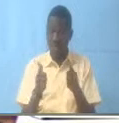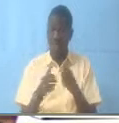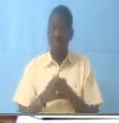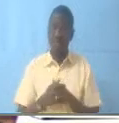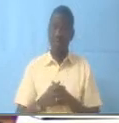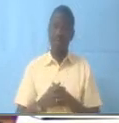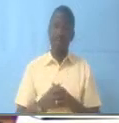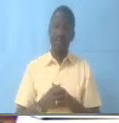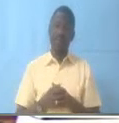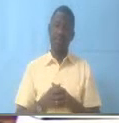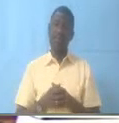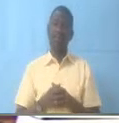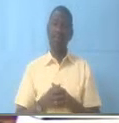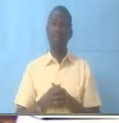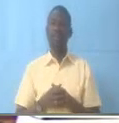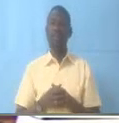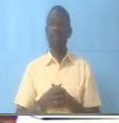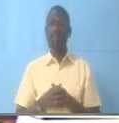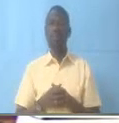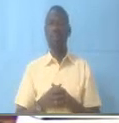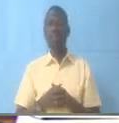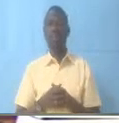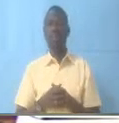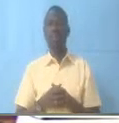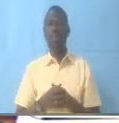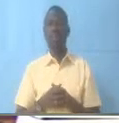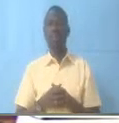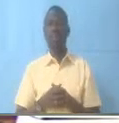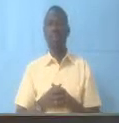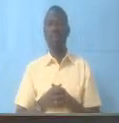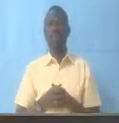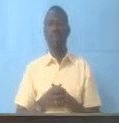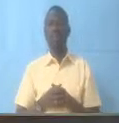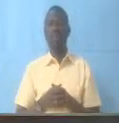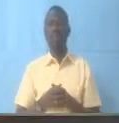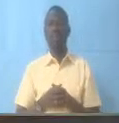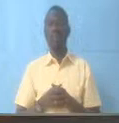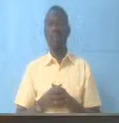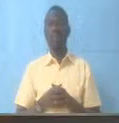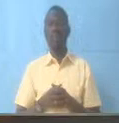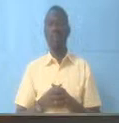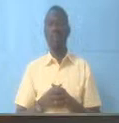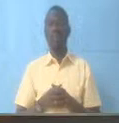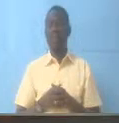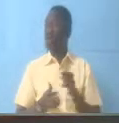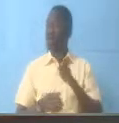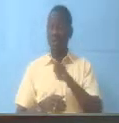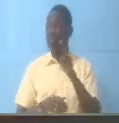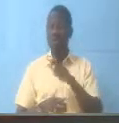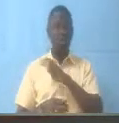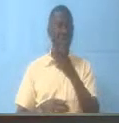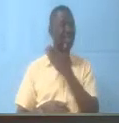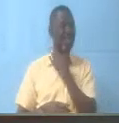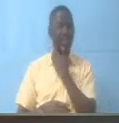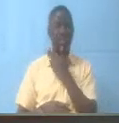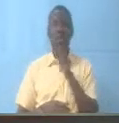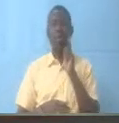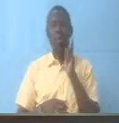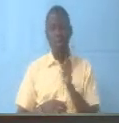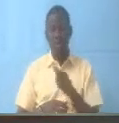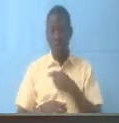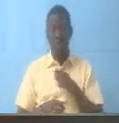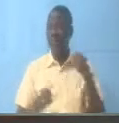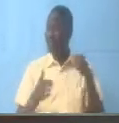ne ñooy lawyer yi ci seen liggéey pour jaarale ko ci yoon? No, it wasn't easy, but we fought what we